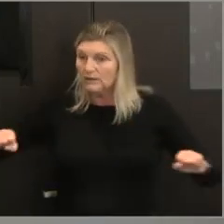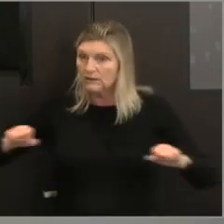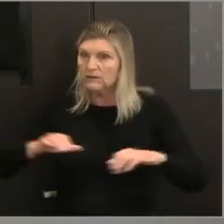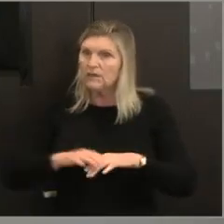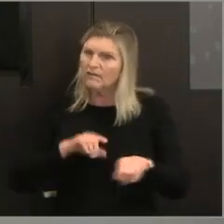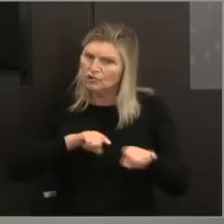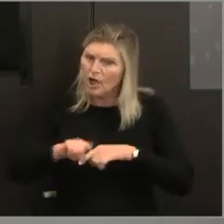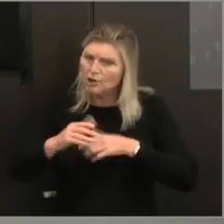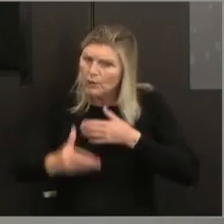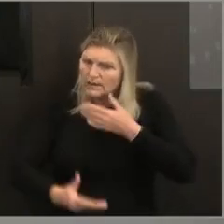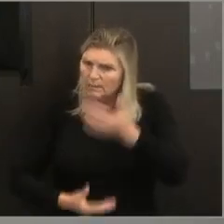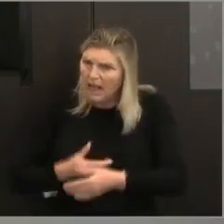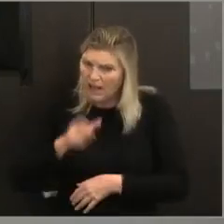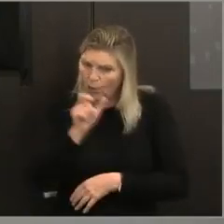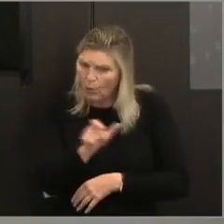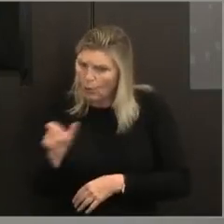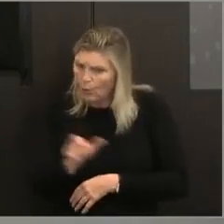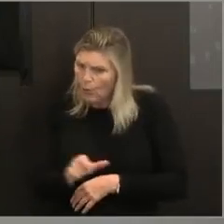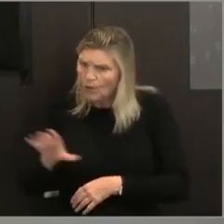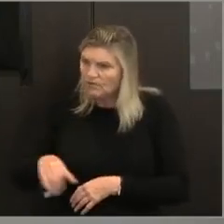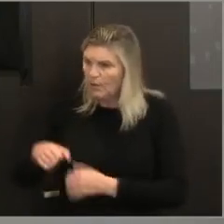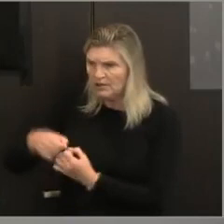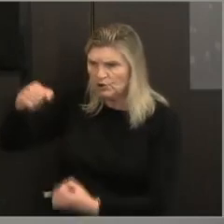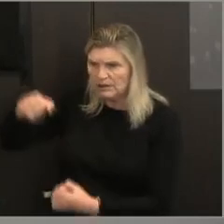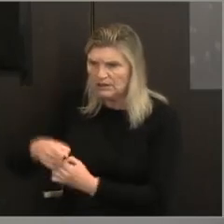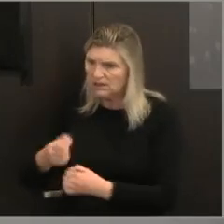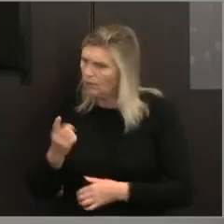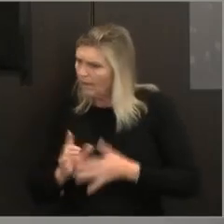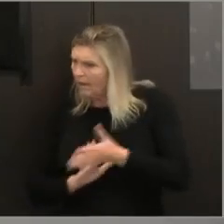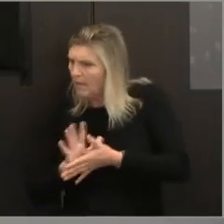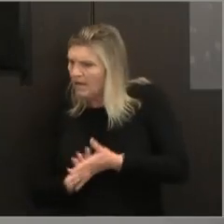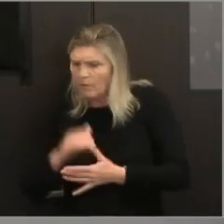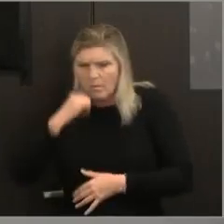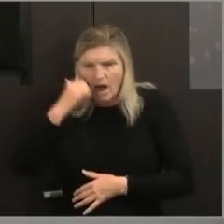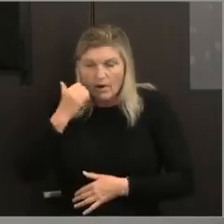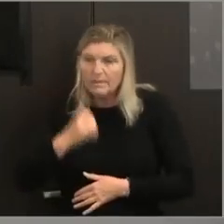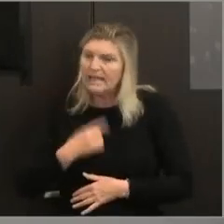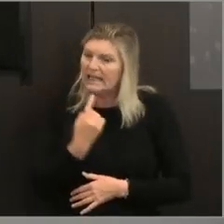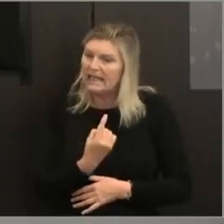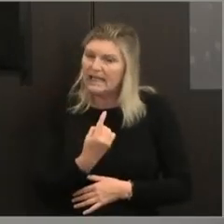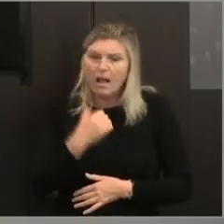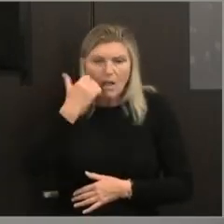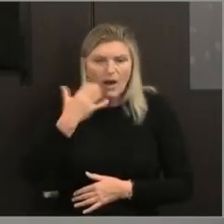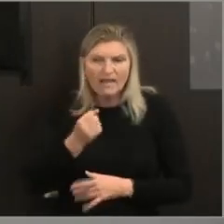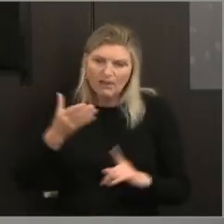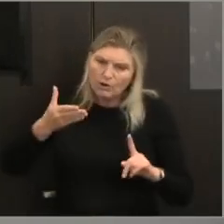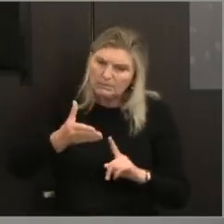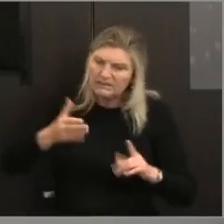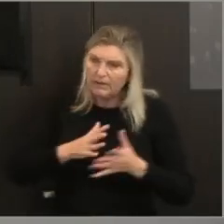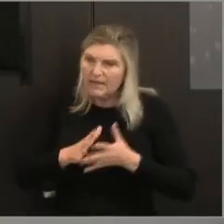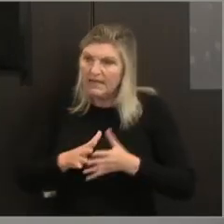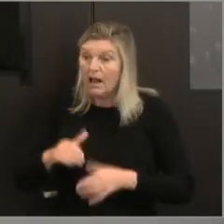iwi and hapu give those nuances a specific meaning. If mana was not ceded, then